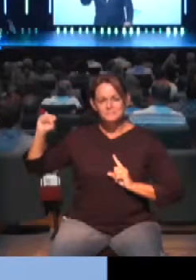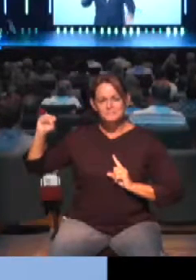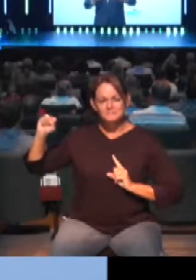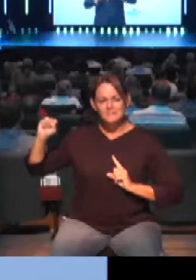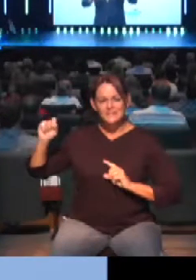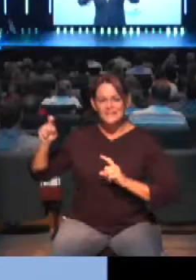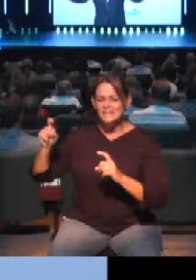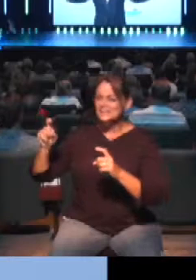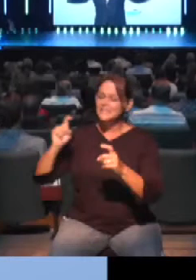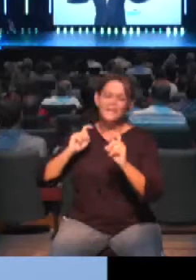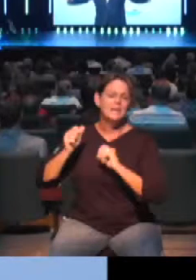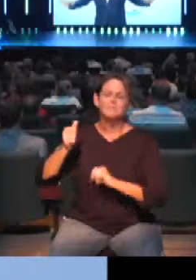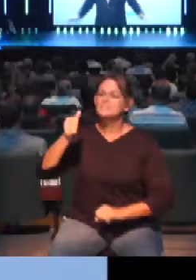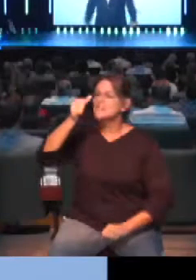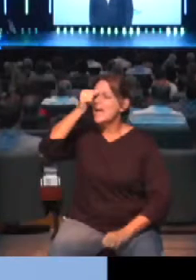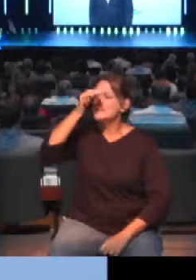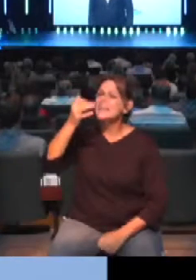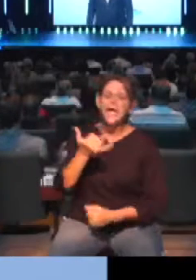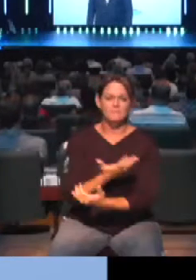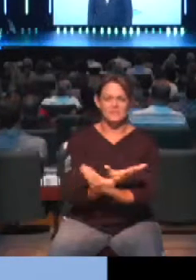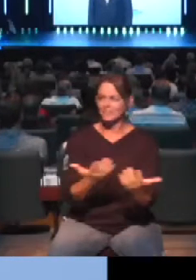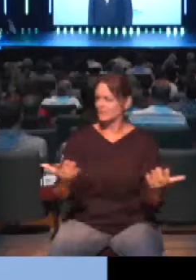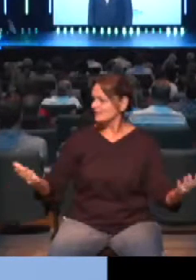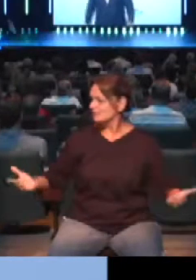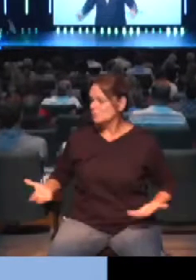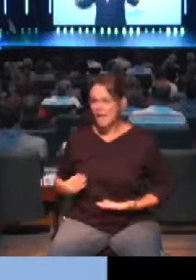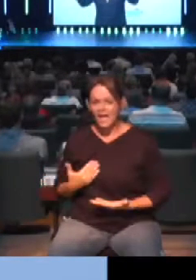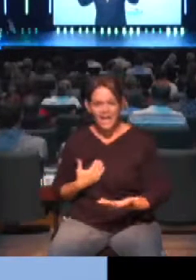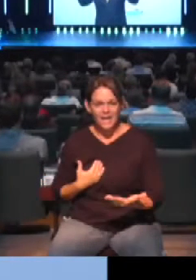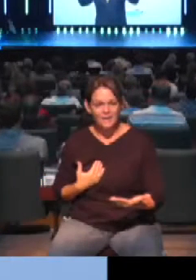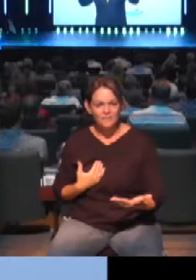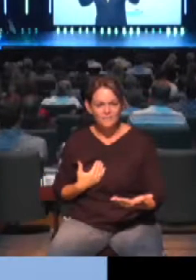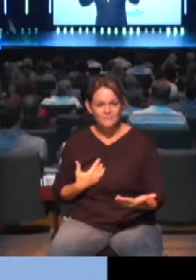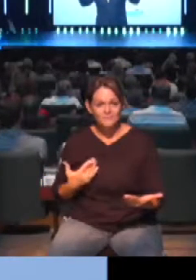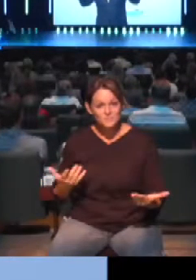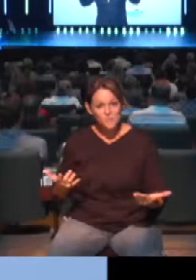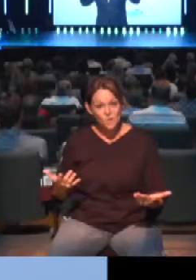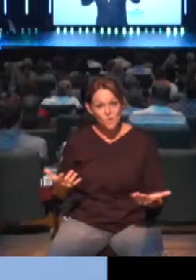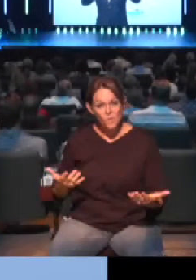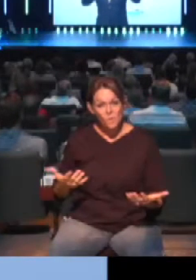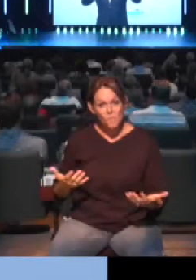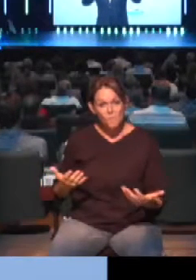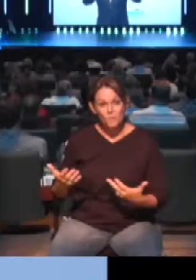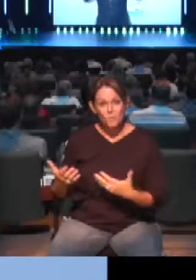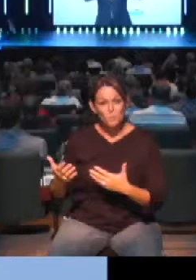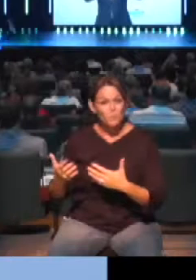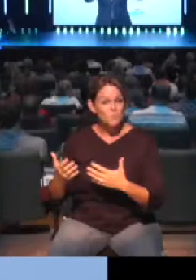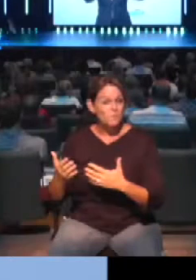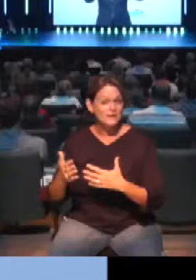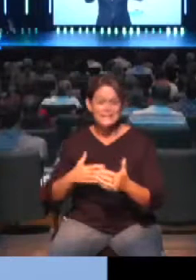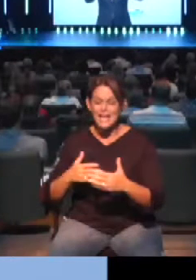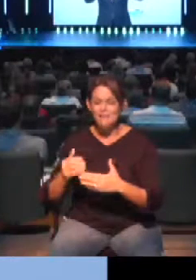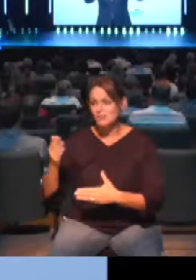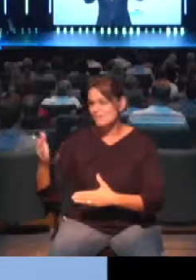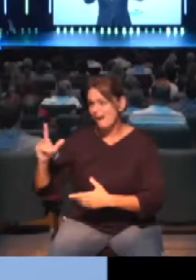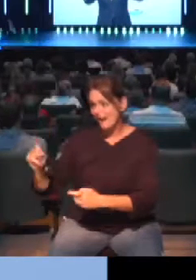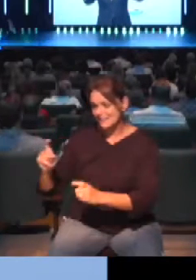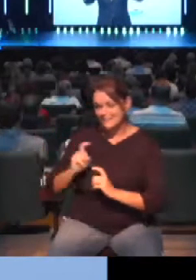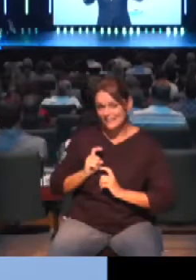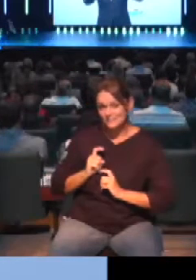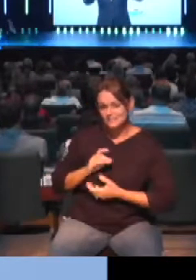and gave your daddy everything that we have now. Therefore, I gladly give to